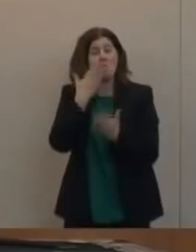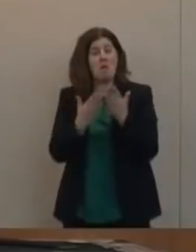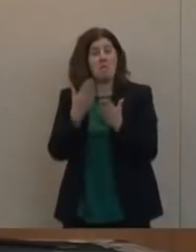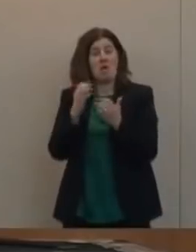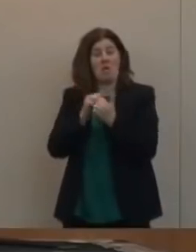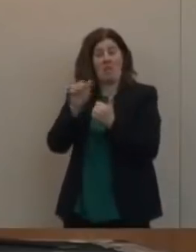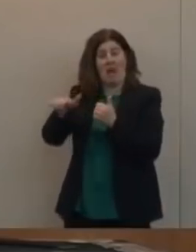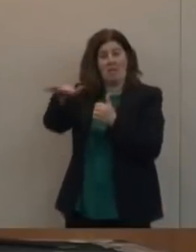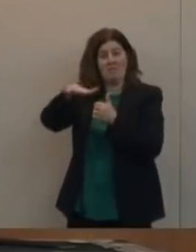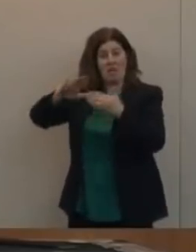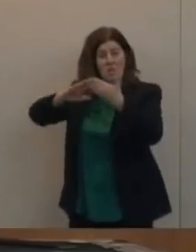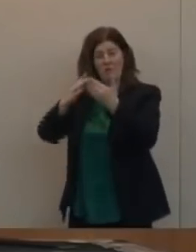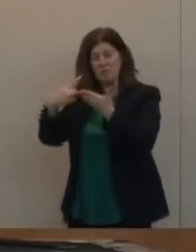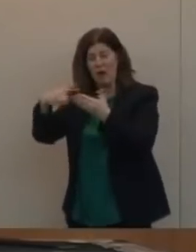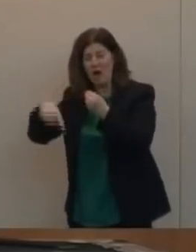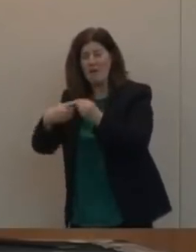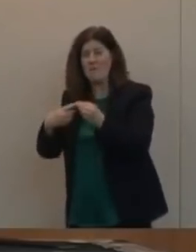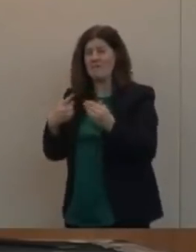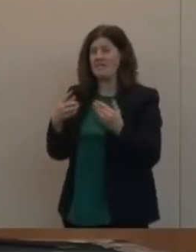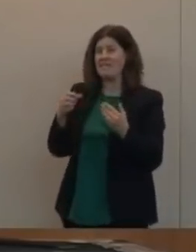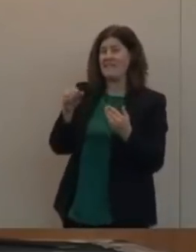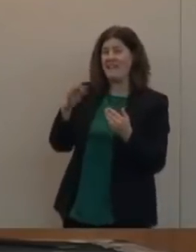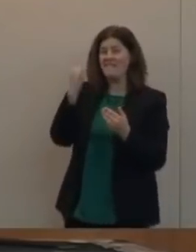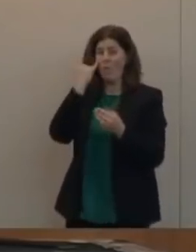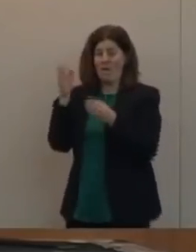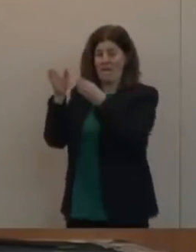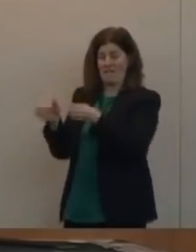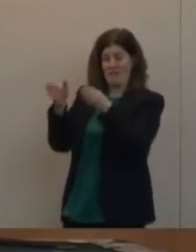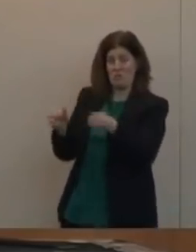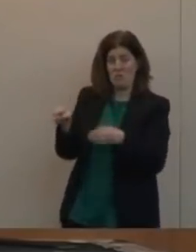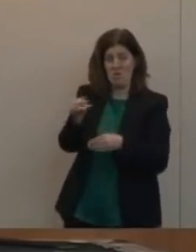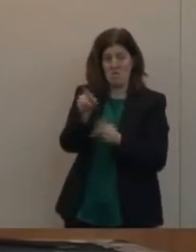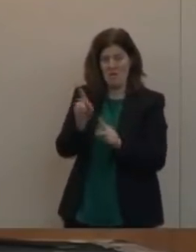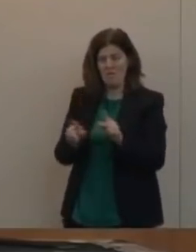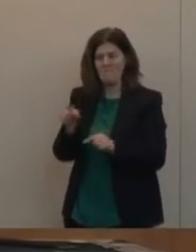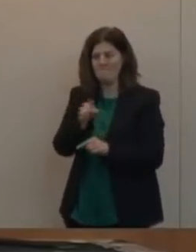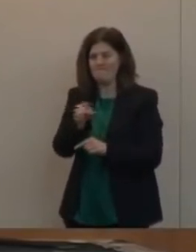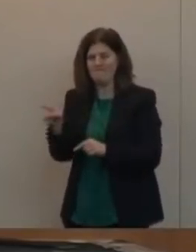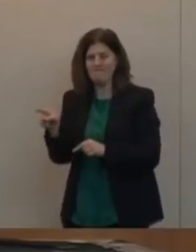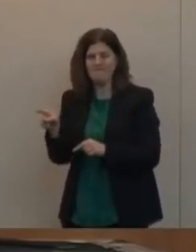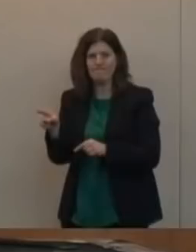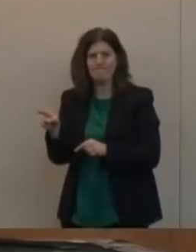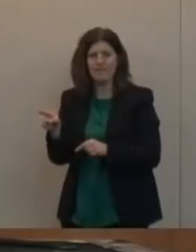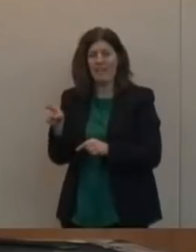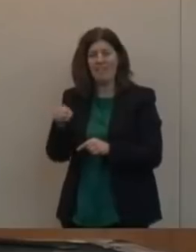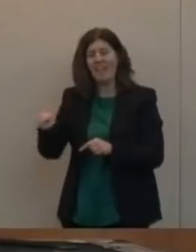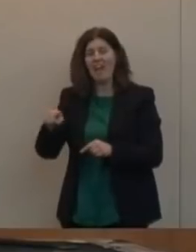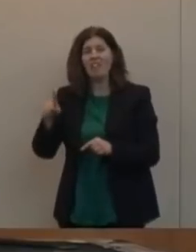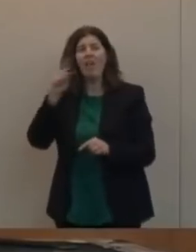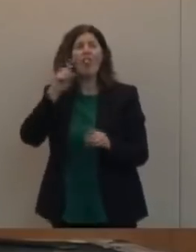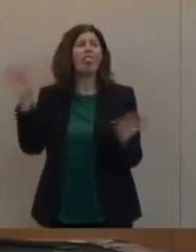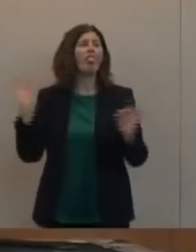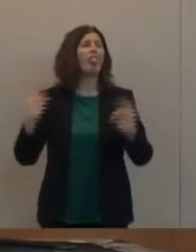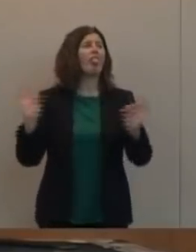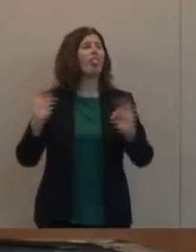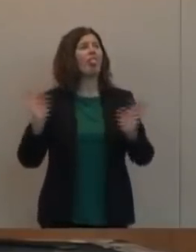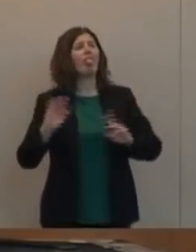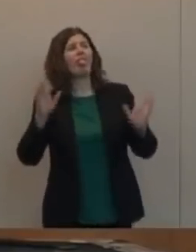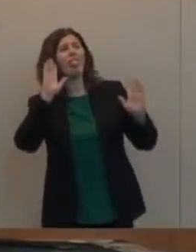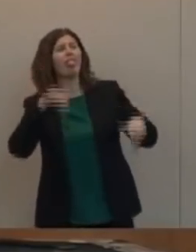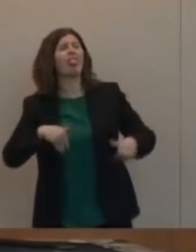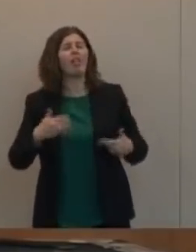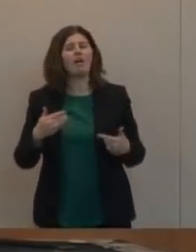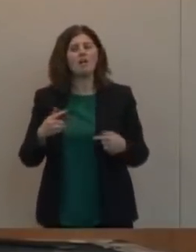that community is whether or not for individuals who are not taking seriously that they have an